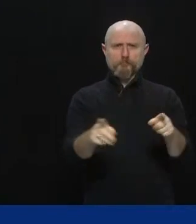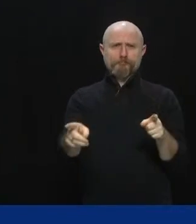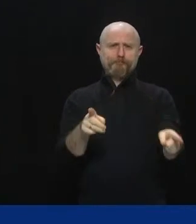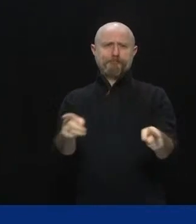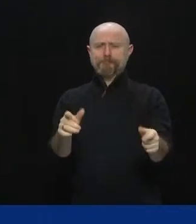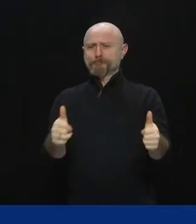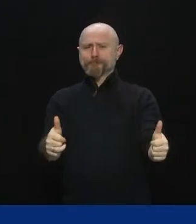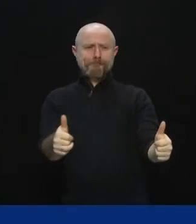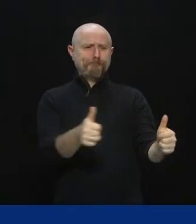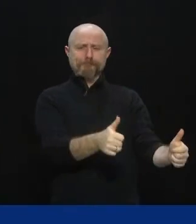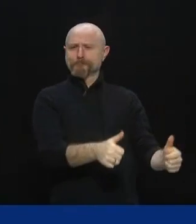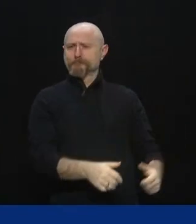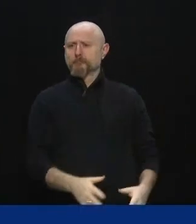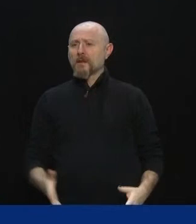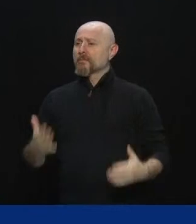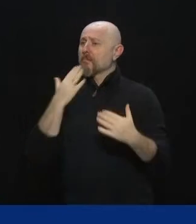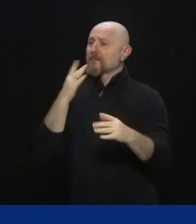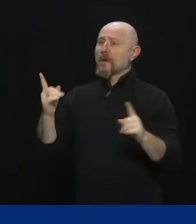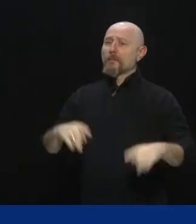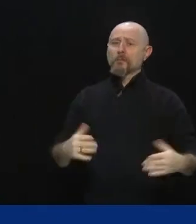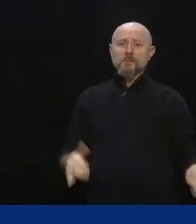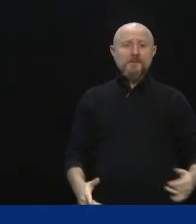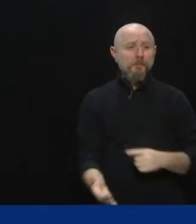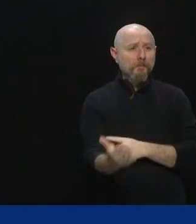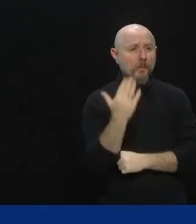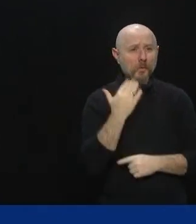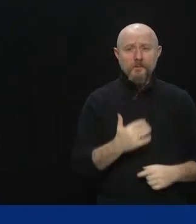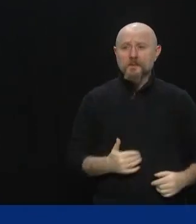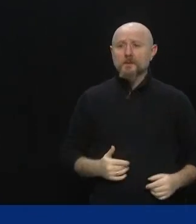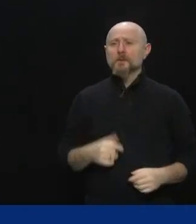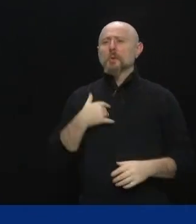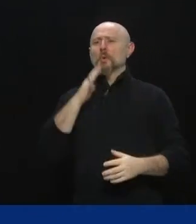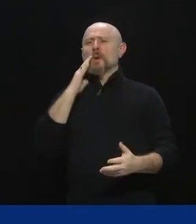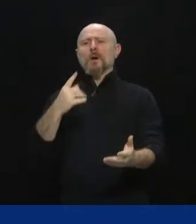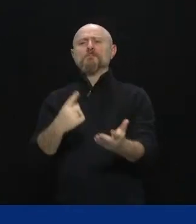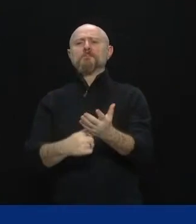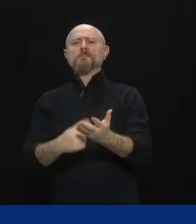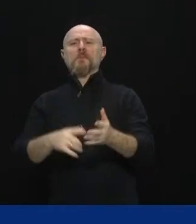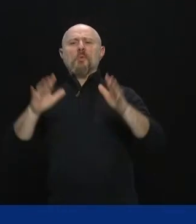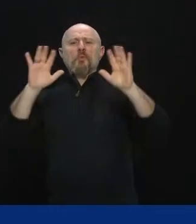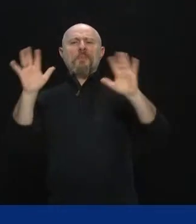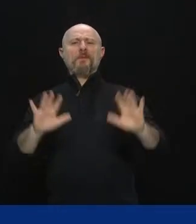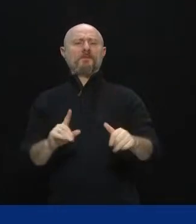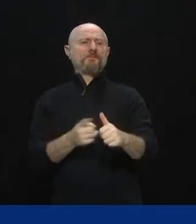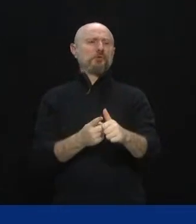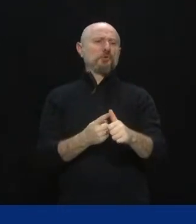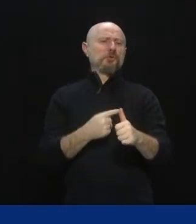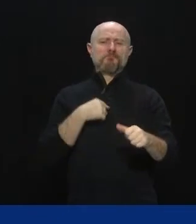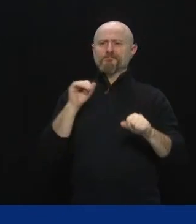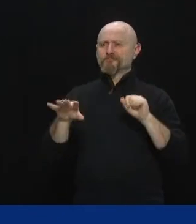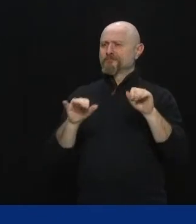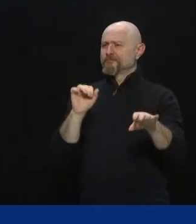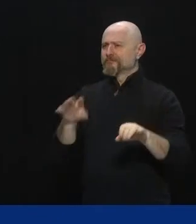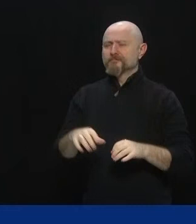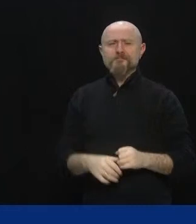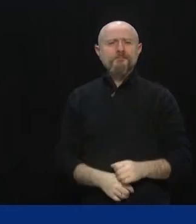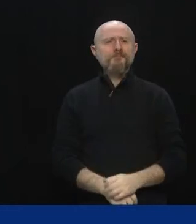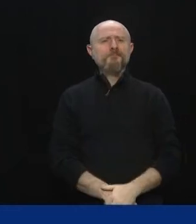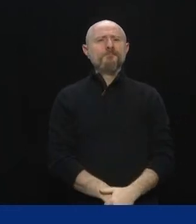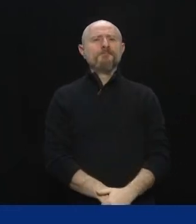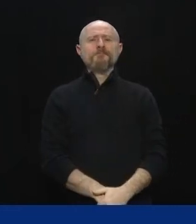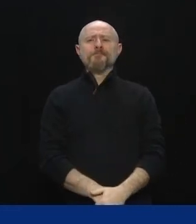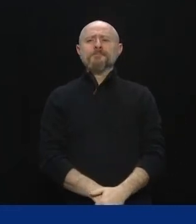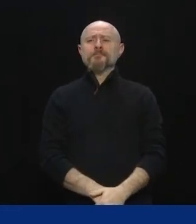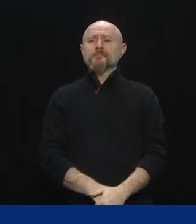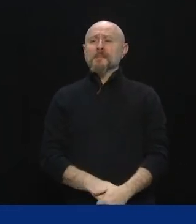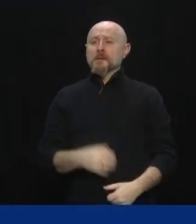Thank you for joining us here this morning, and we will talk about the weather first. We have been getting a large number of updates from